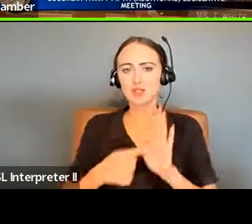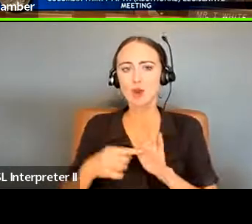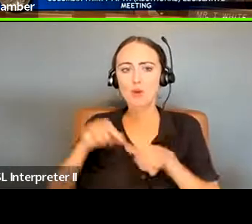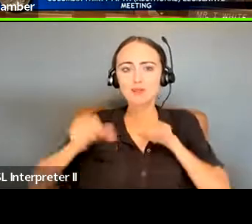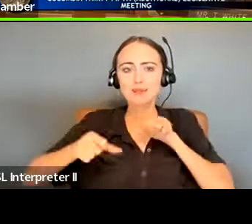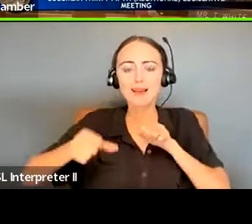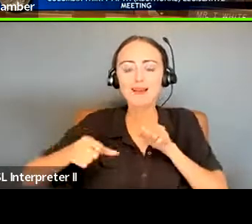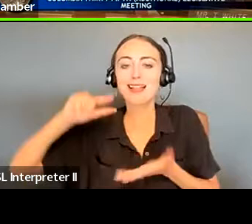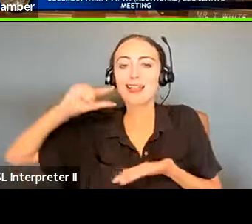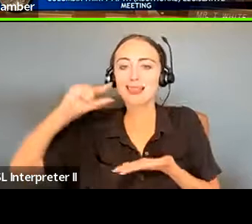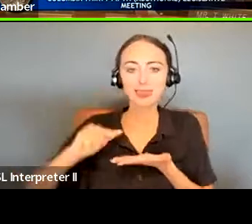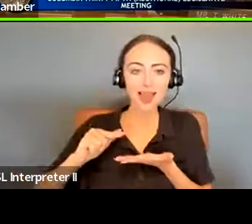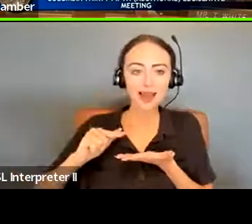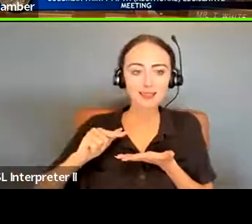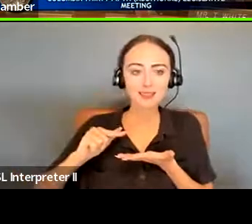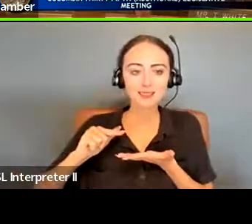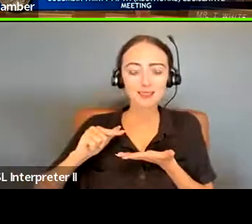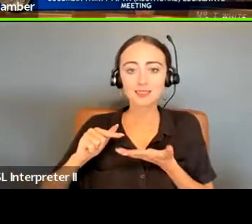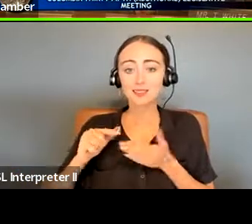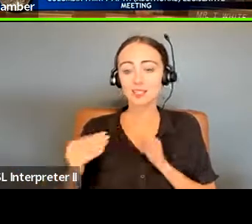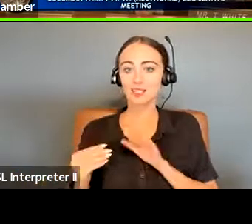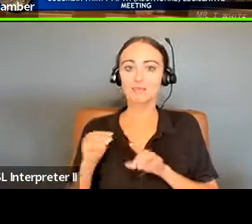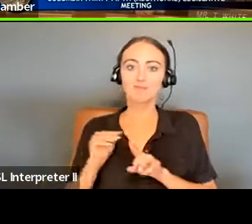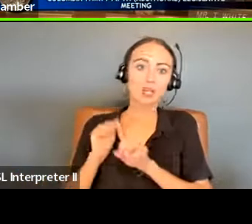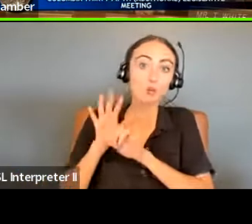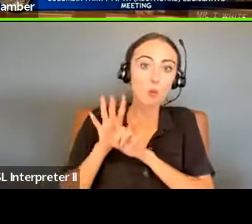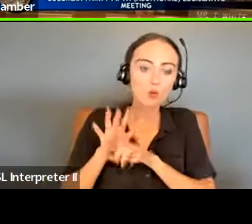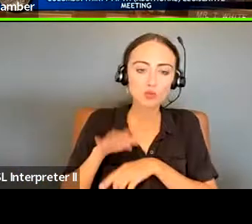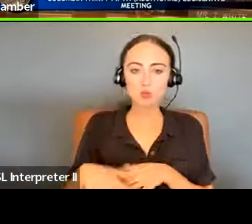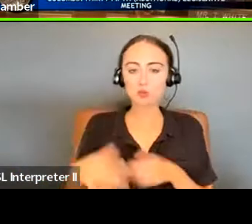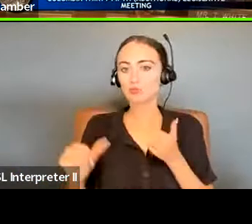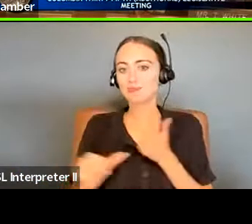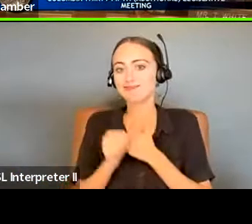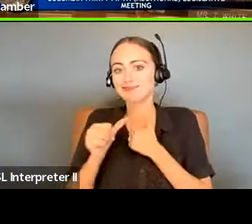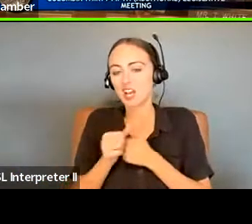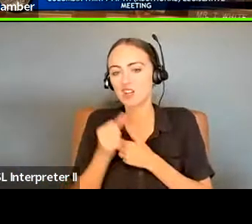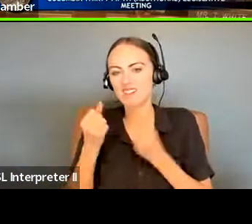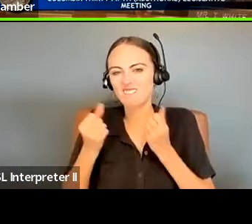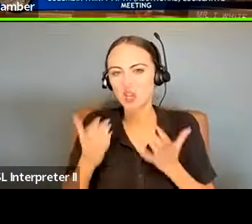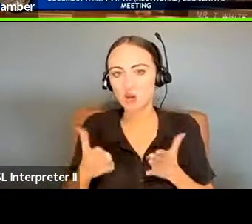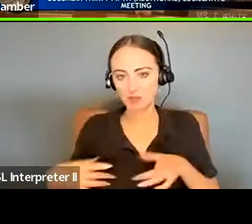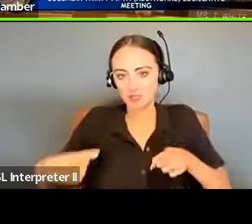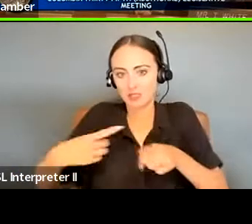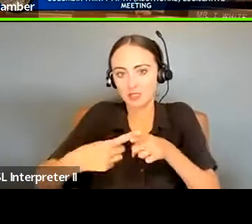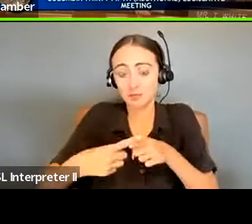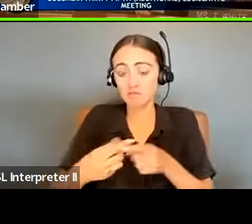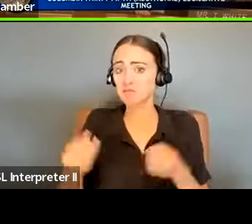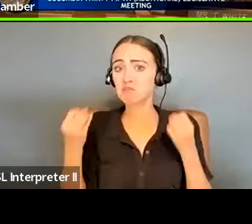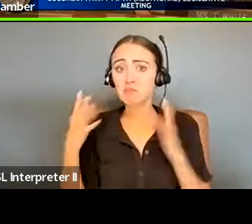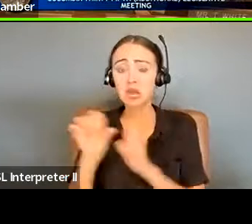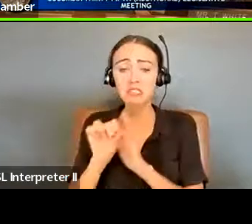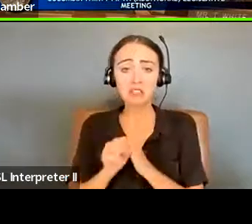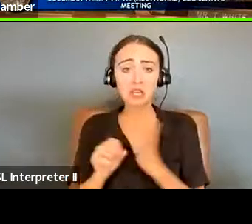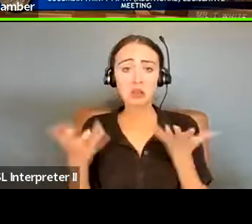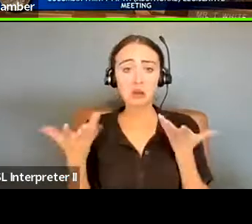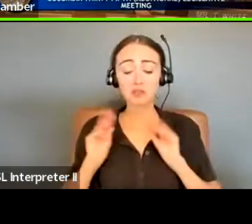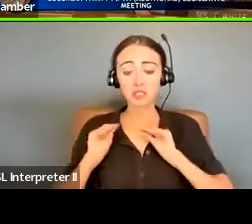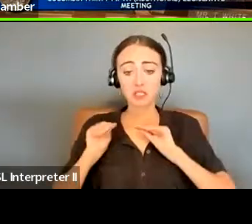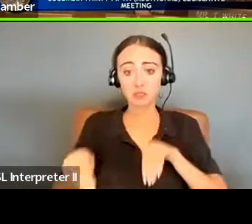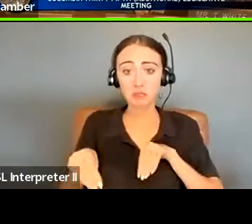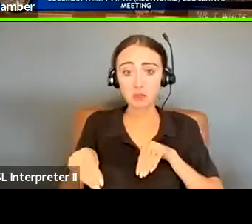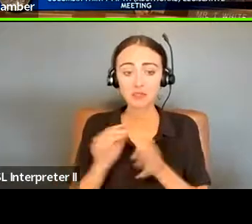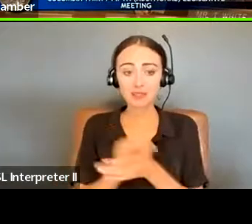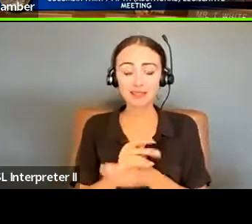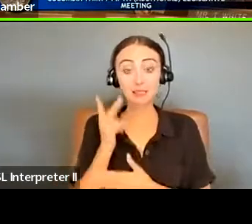less exposure to dangerous vehicles in our intersections. Several states have already implemented this reform and